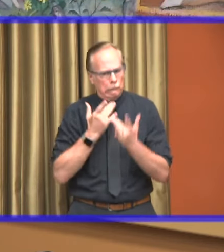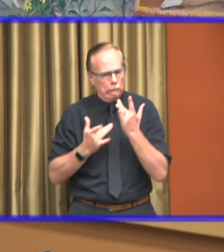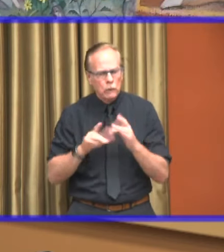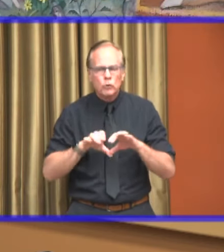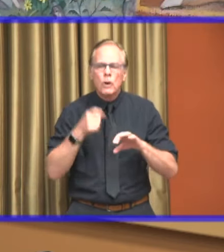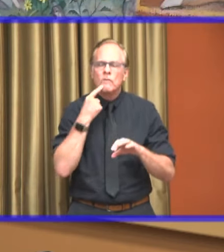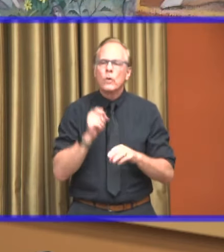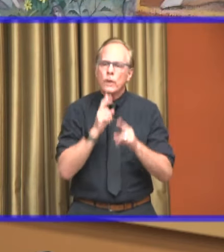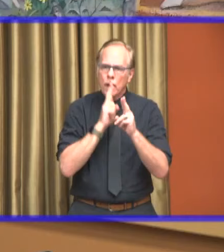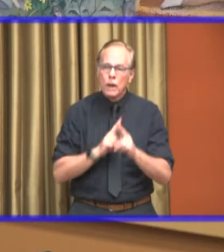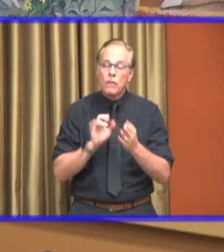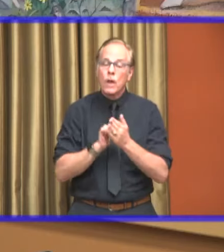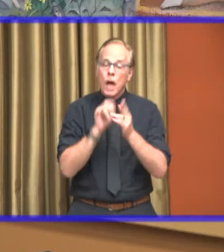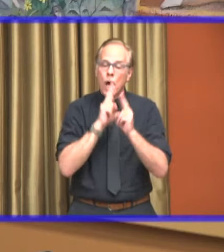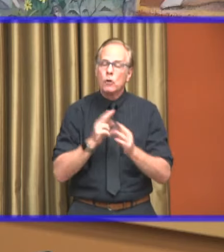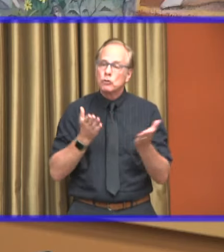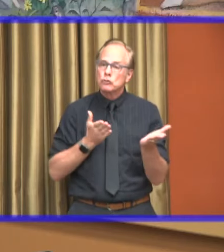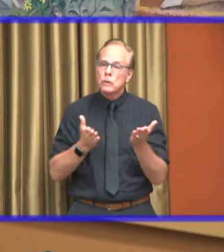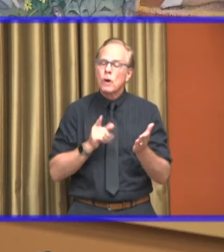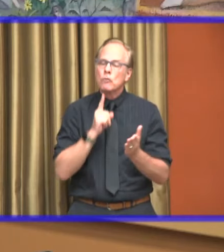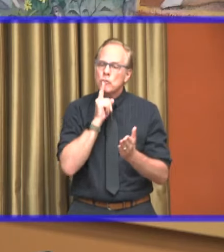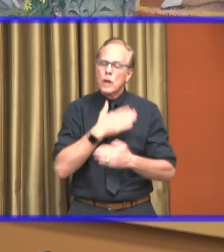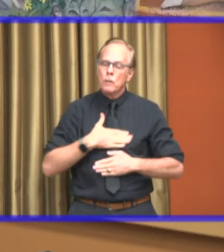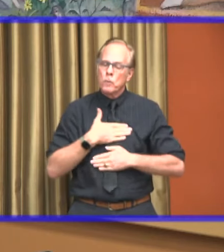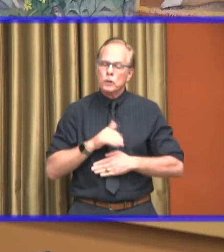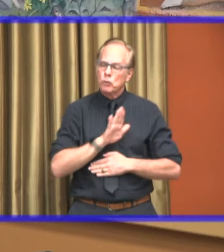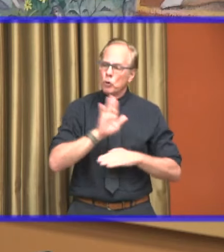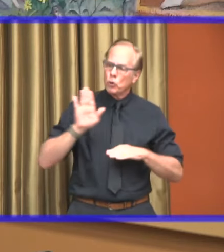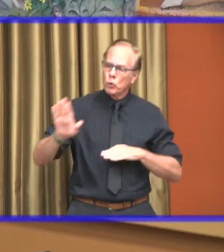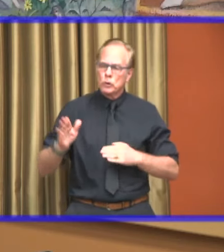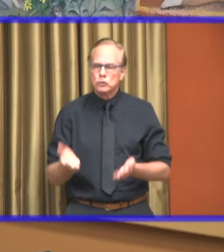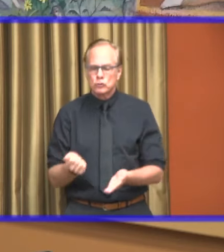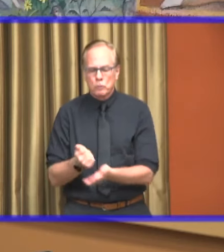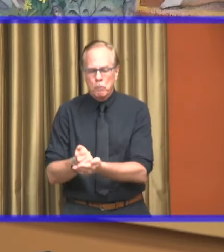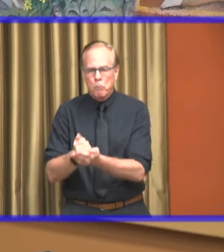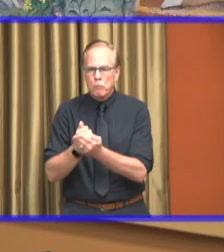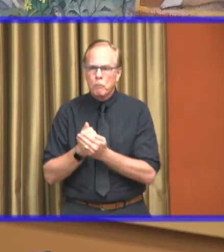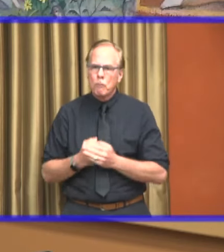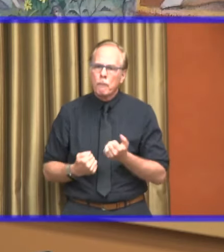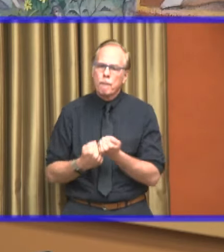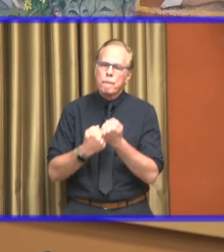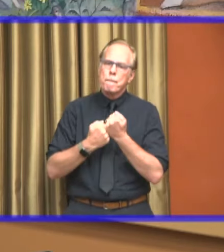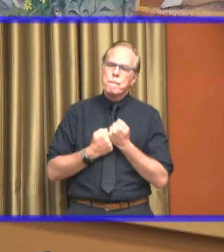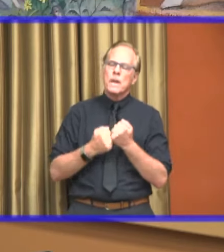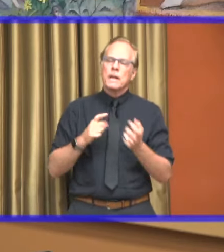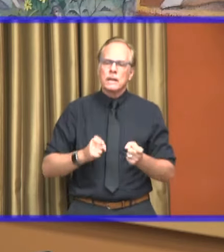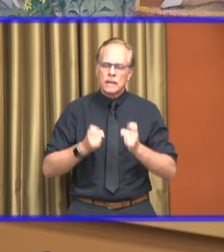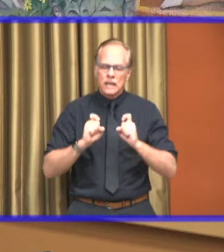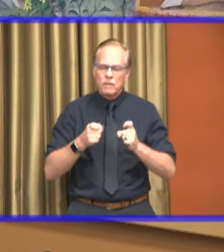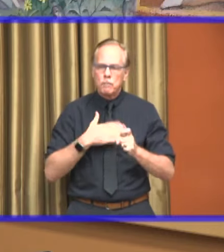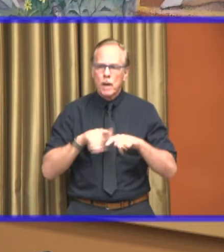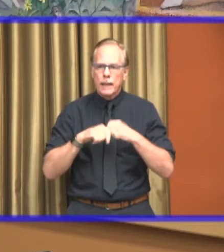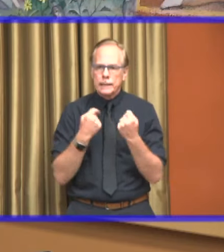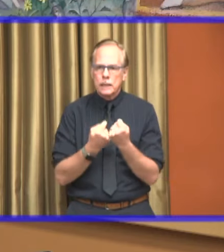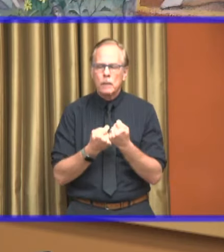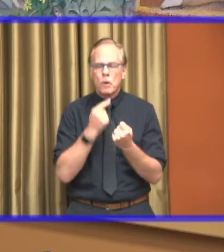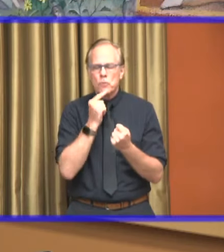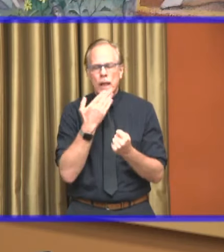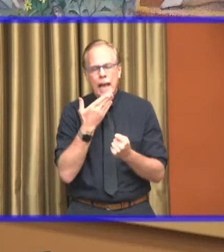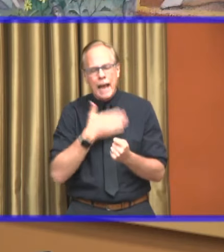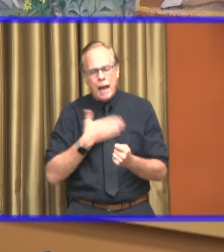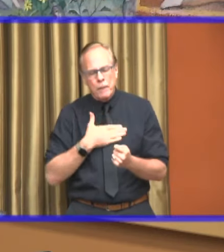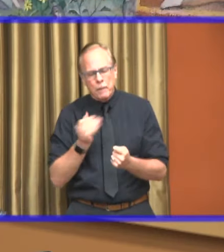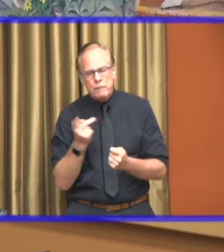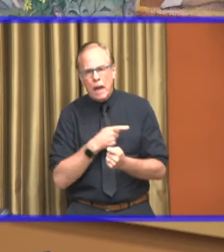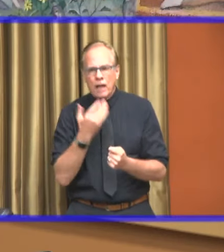honor. And it's an honor to serve. So I appreciate all the support you've given me and given my team in my absence. And I'm so glad to be back. So thank you very much.